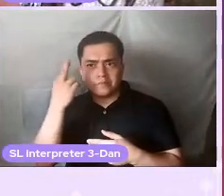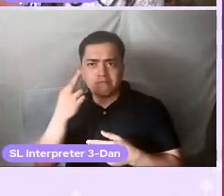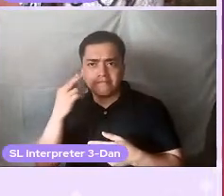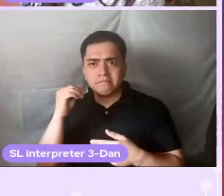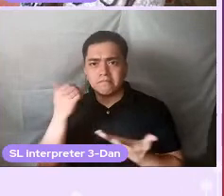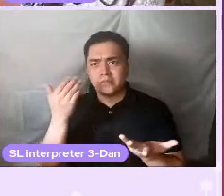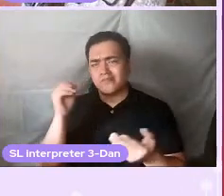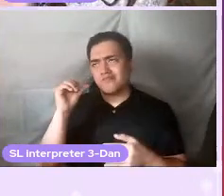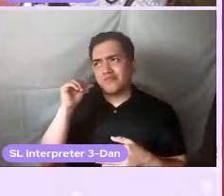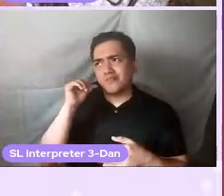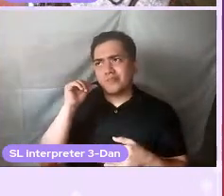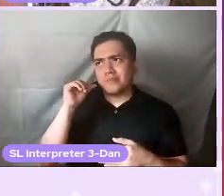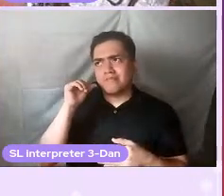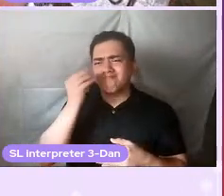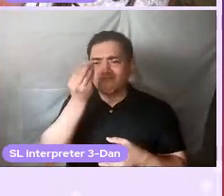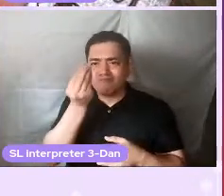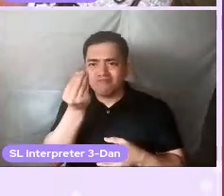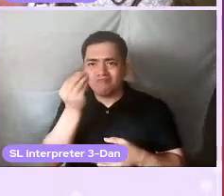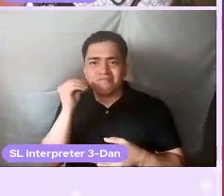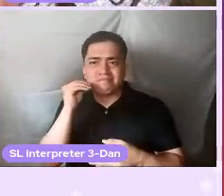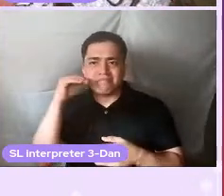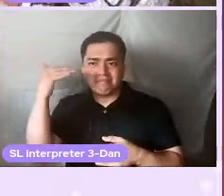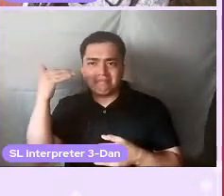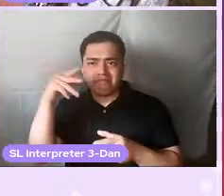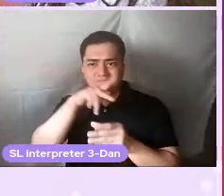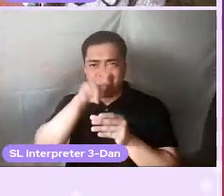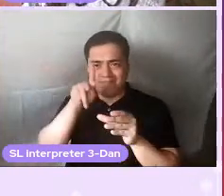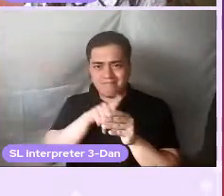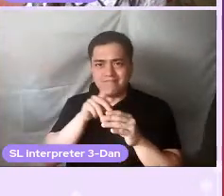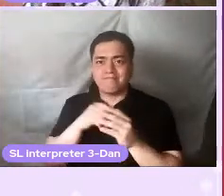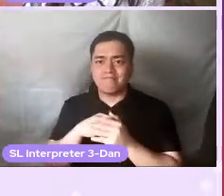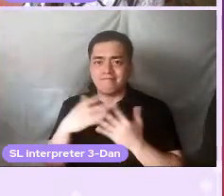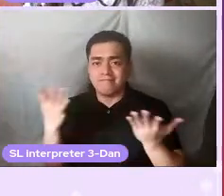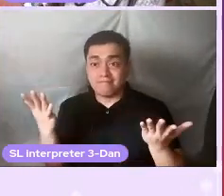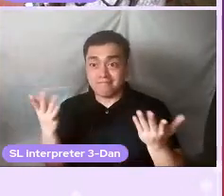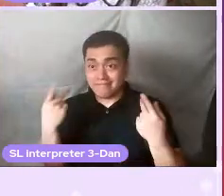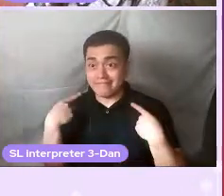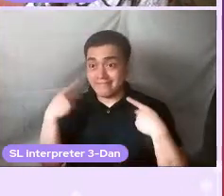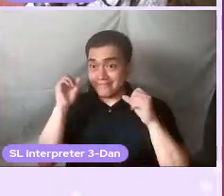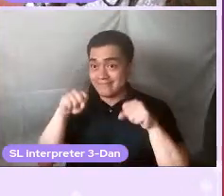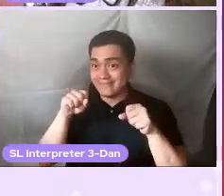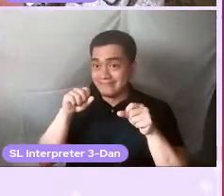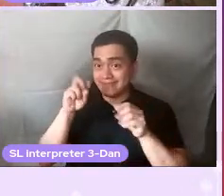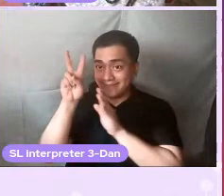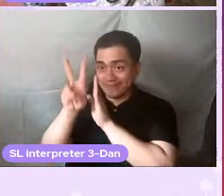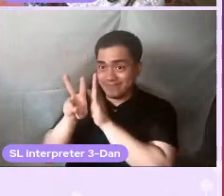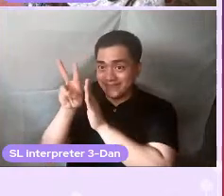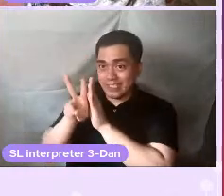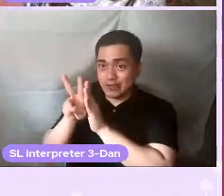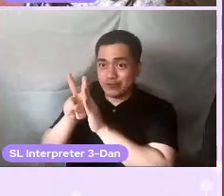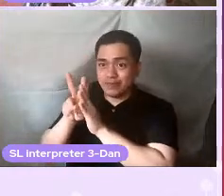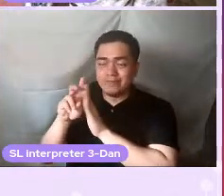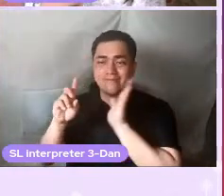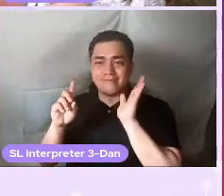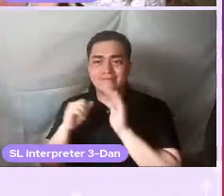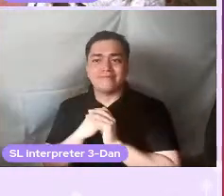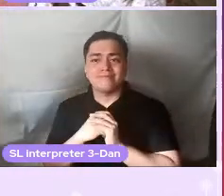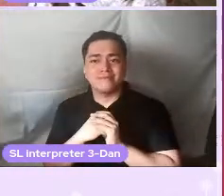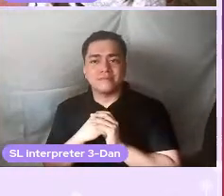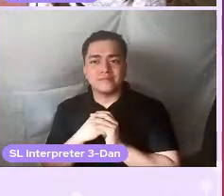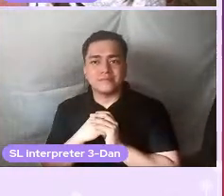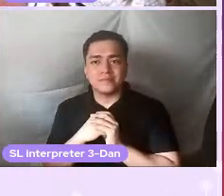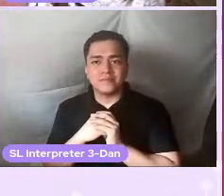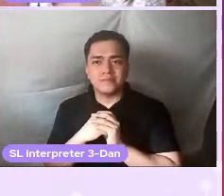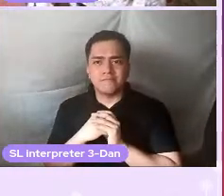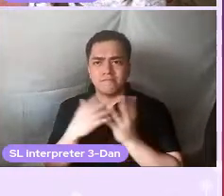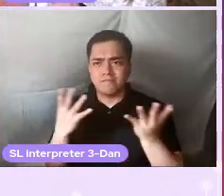participate. Before I play this video, right, I hope I'll get some help from the tech team to play this video. No, what we